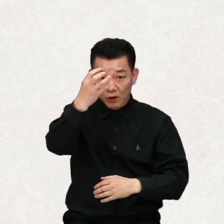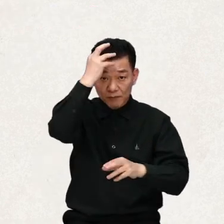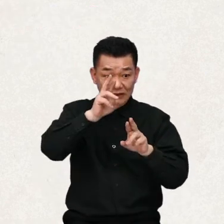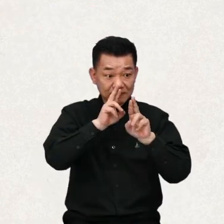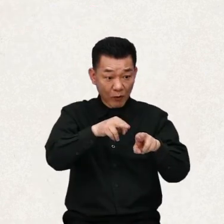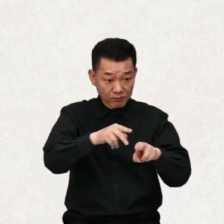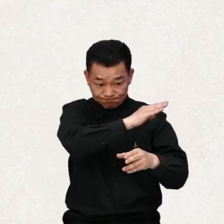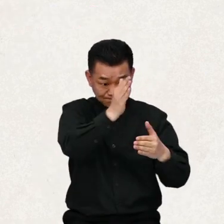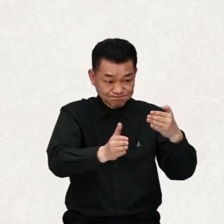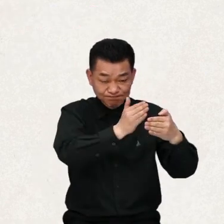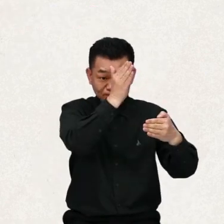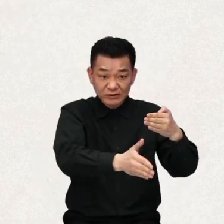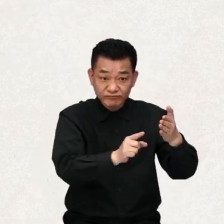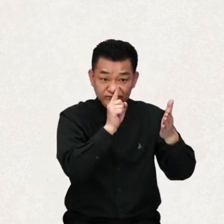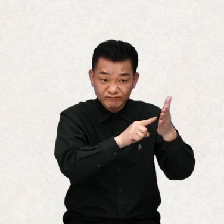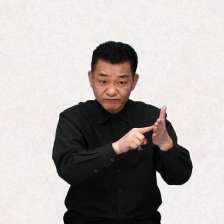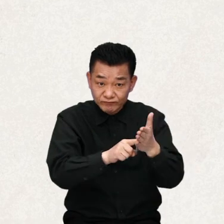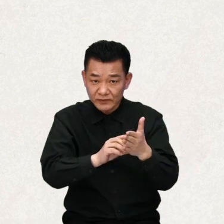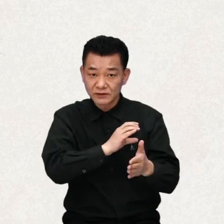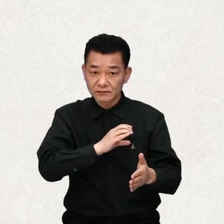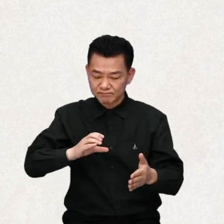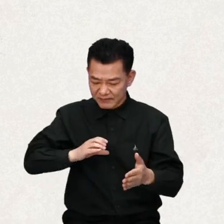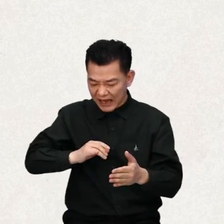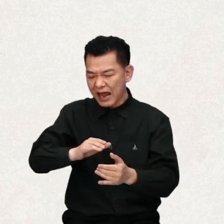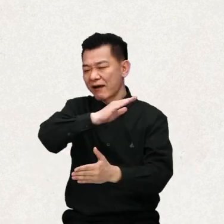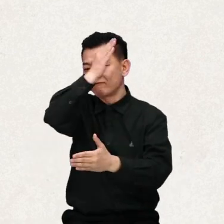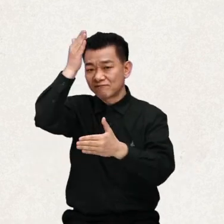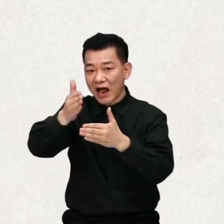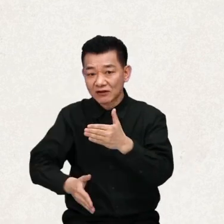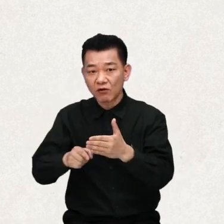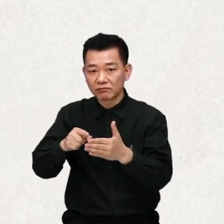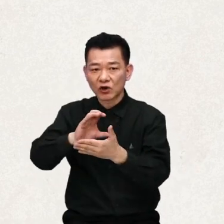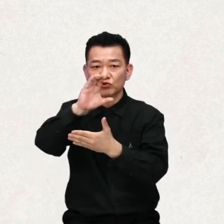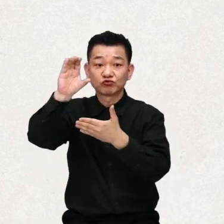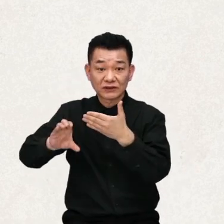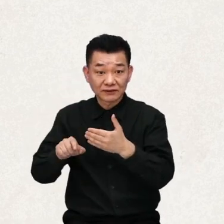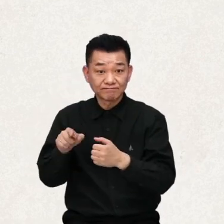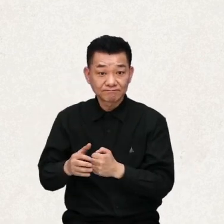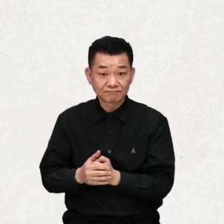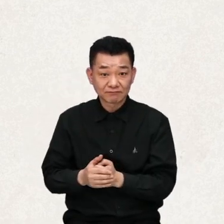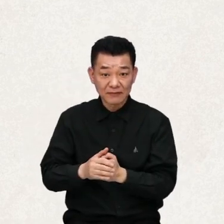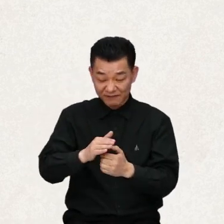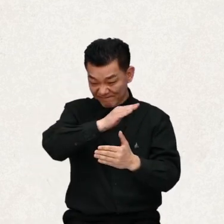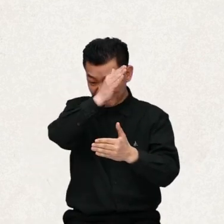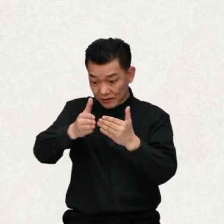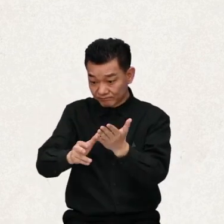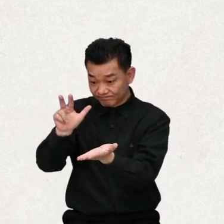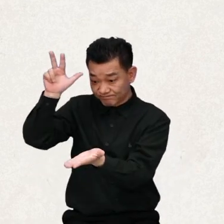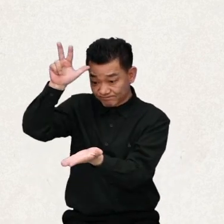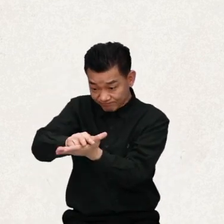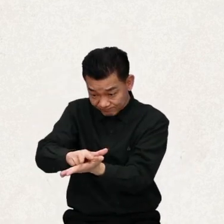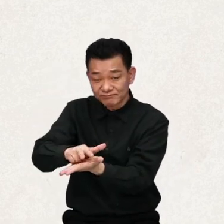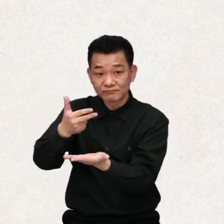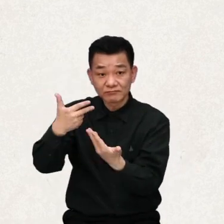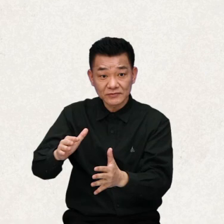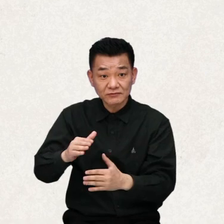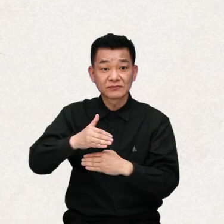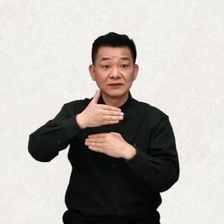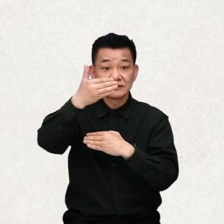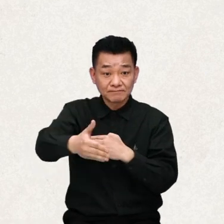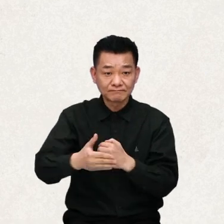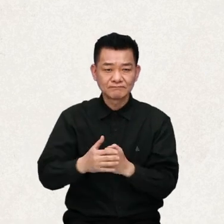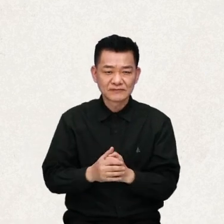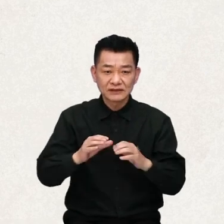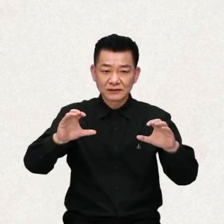When the consideration is over, the committee makes a final conclusion, and the state party shall implement the final